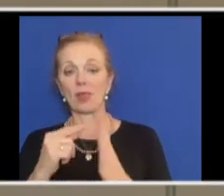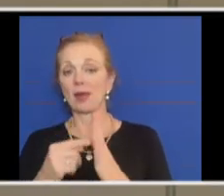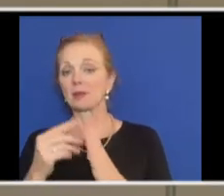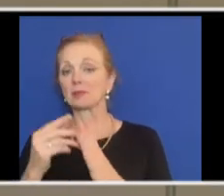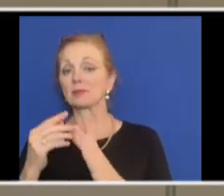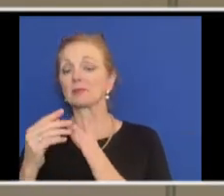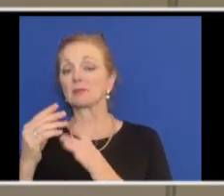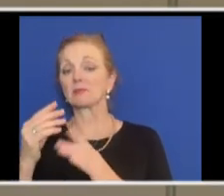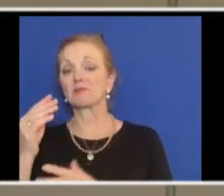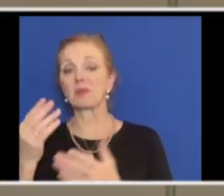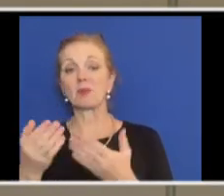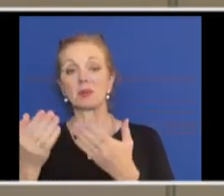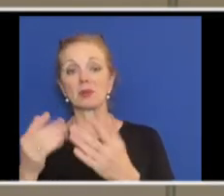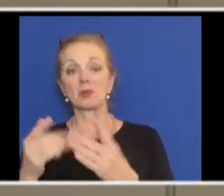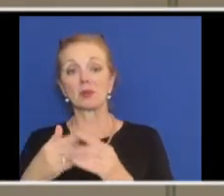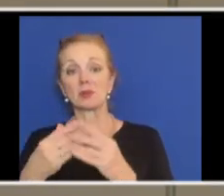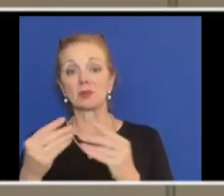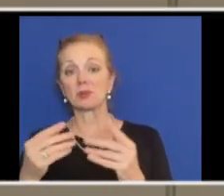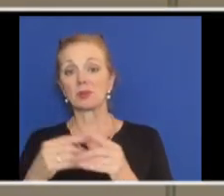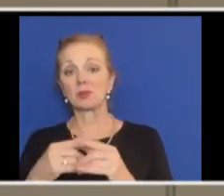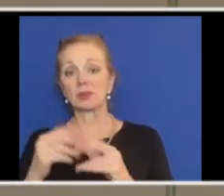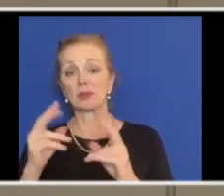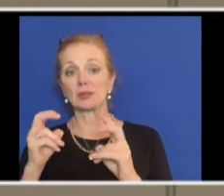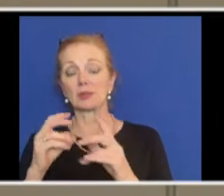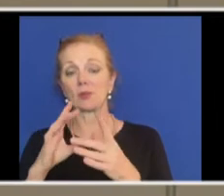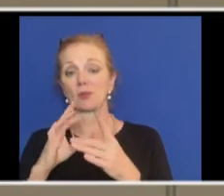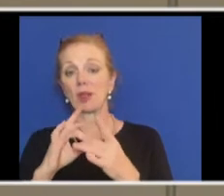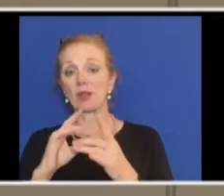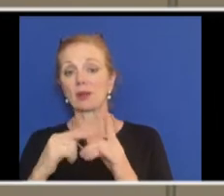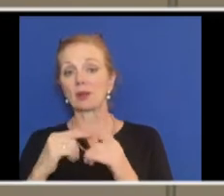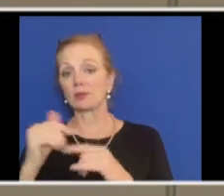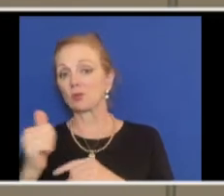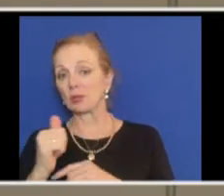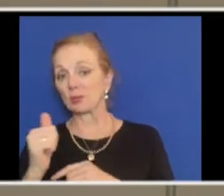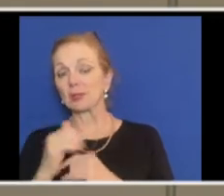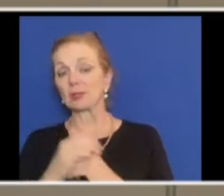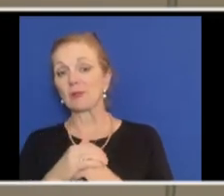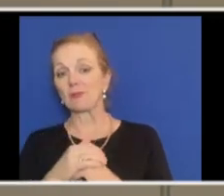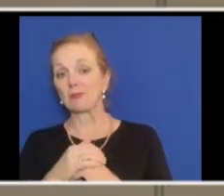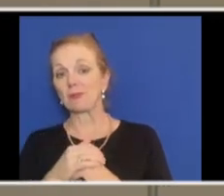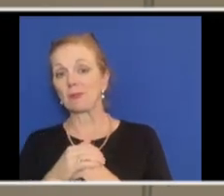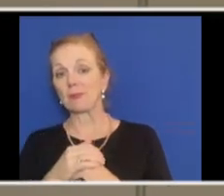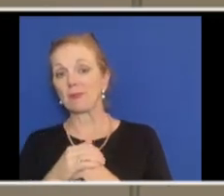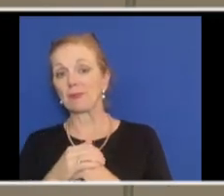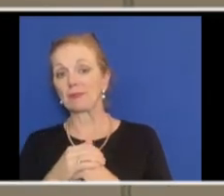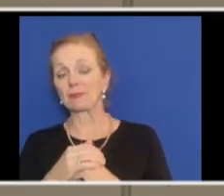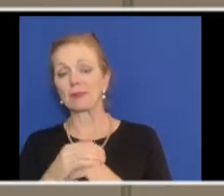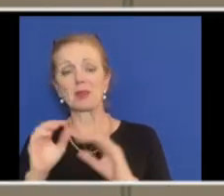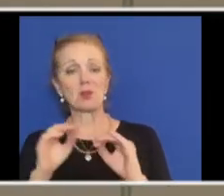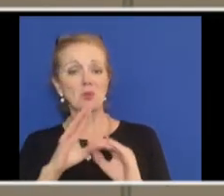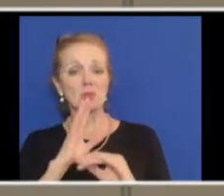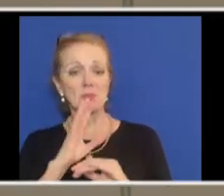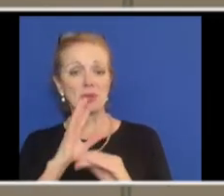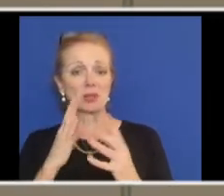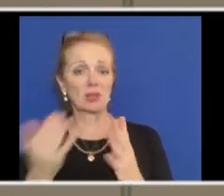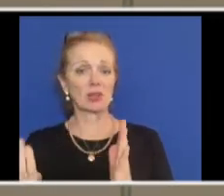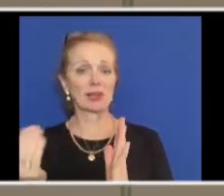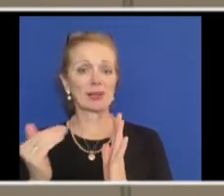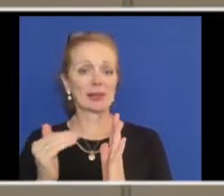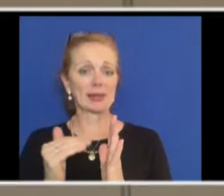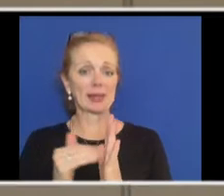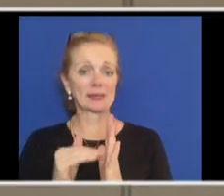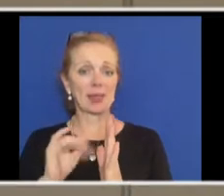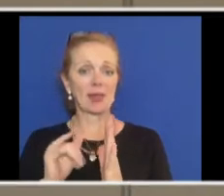upon resolution of outstanding issues related to Transportation there are no speakers against this